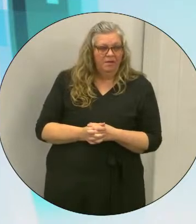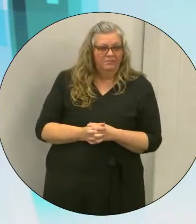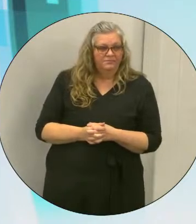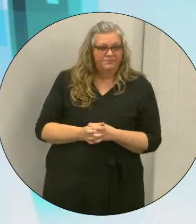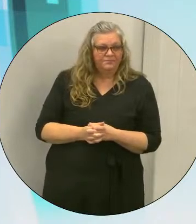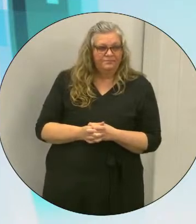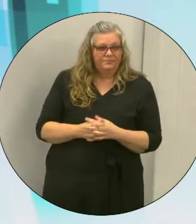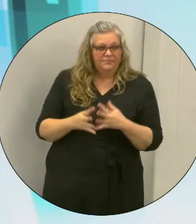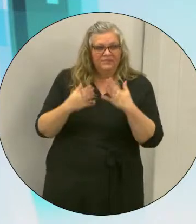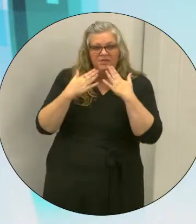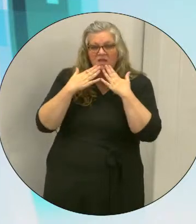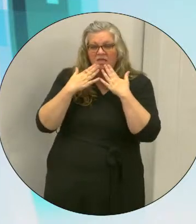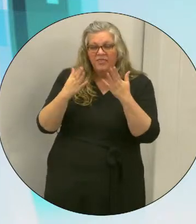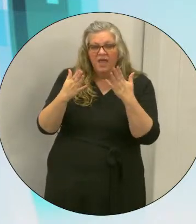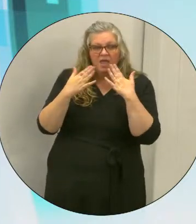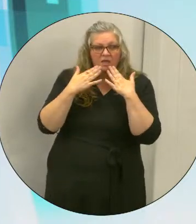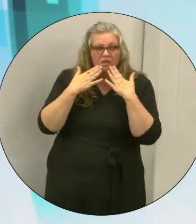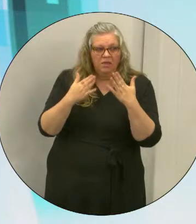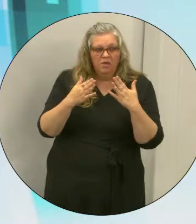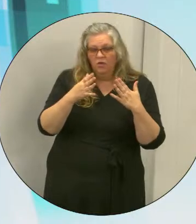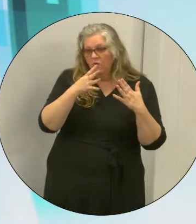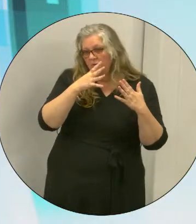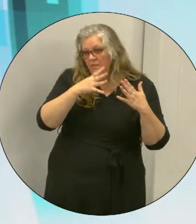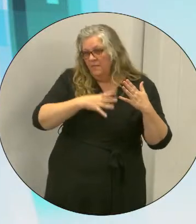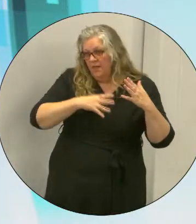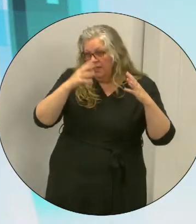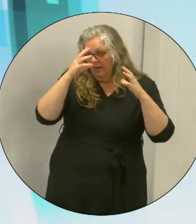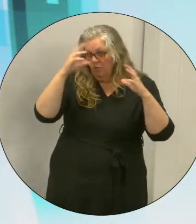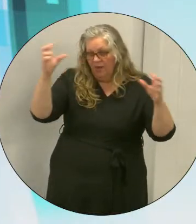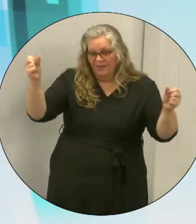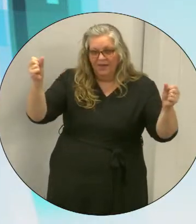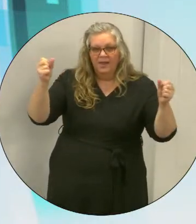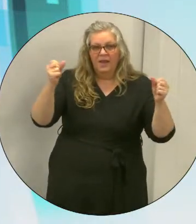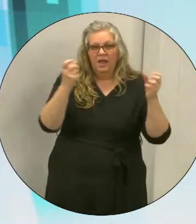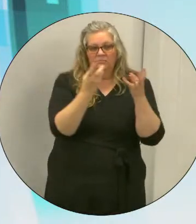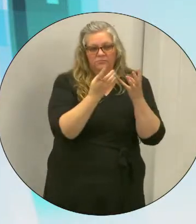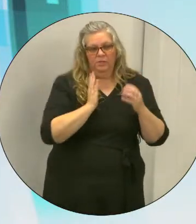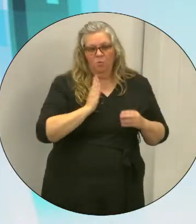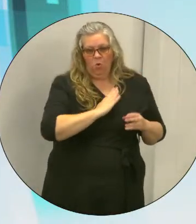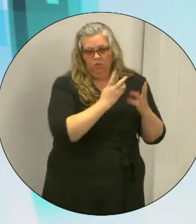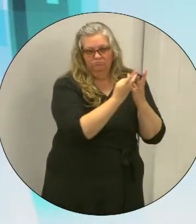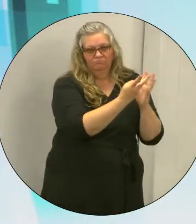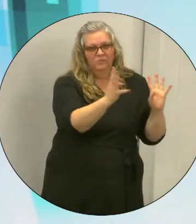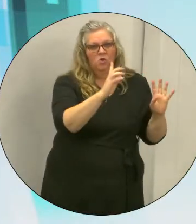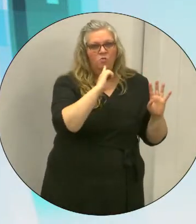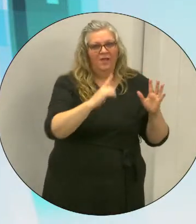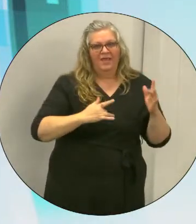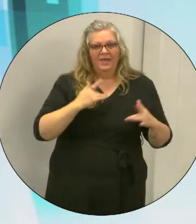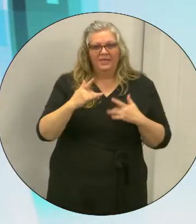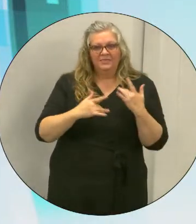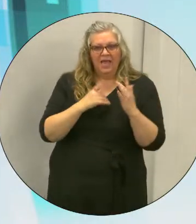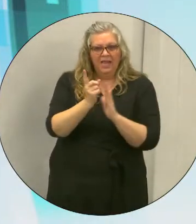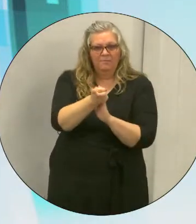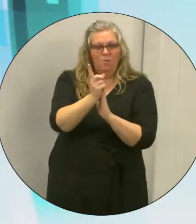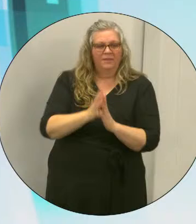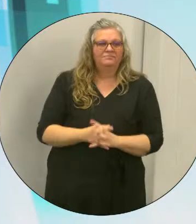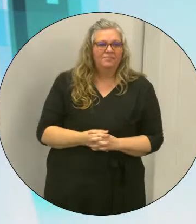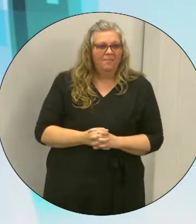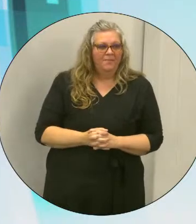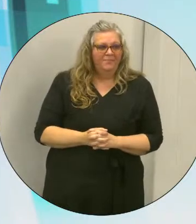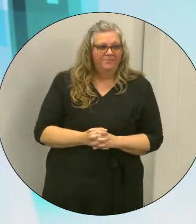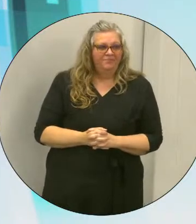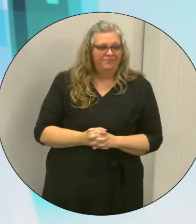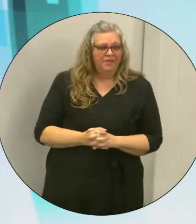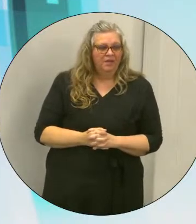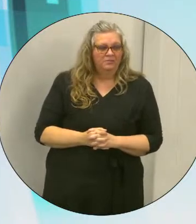Thank you, Madam President, and our distinguished Board of Trustees. It is an exciting moment to be here today for this